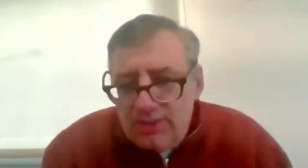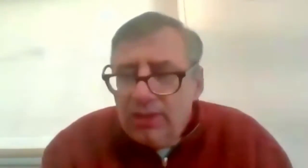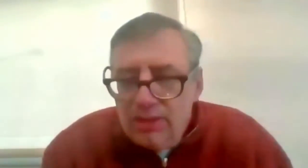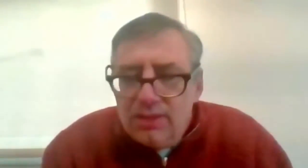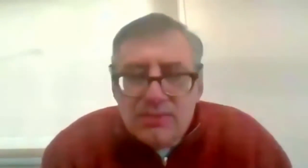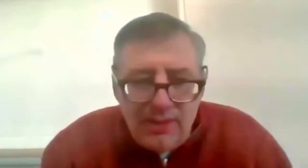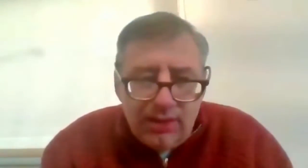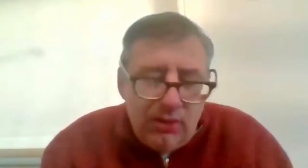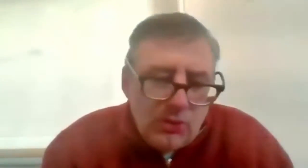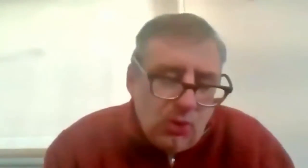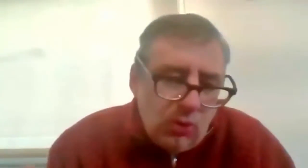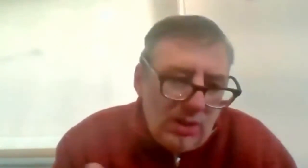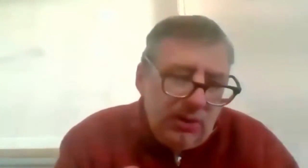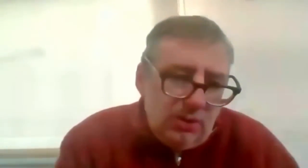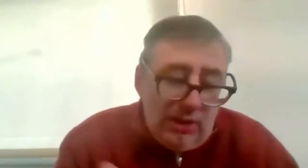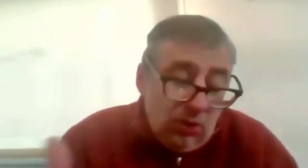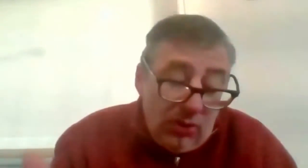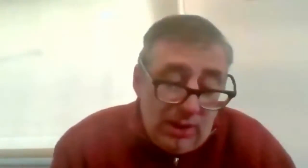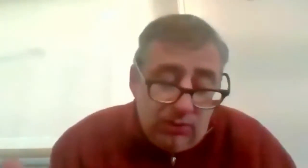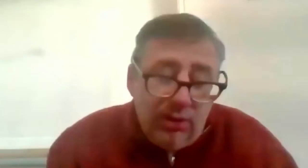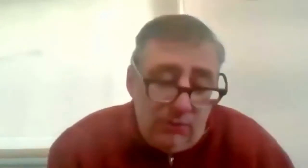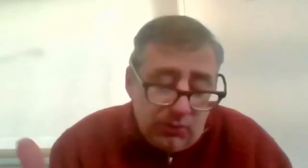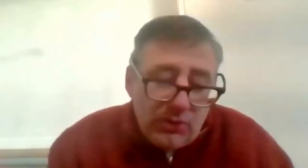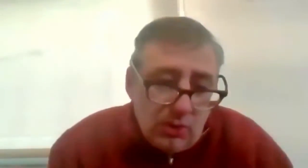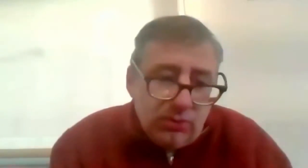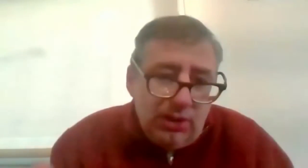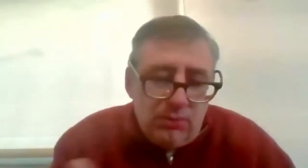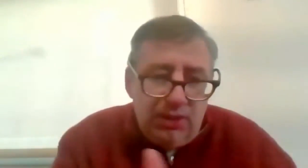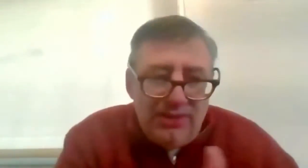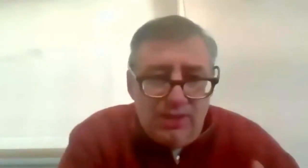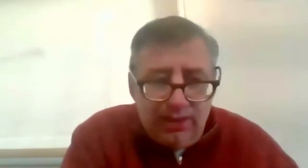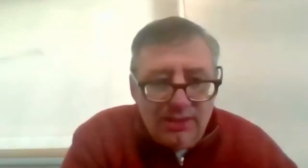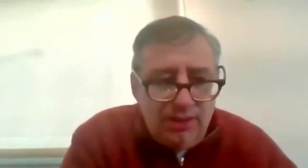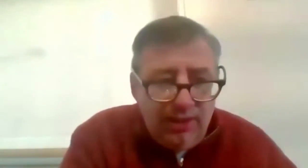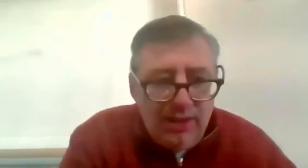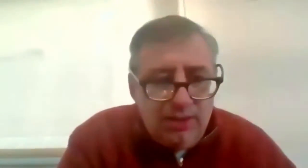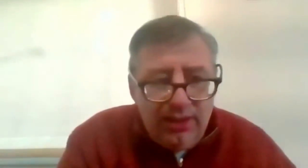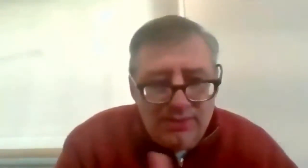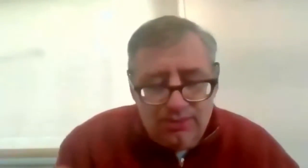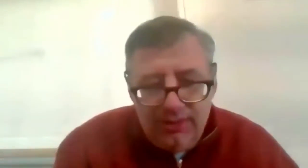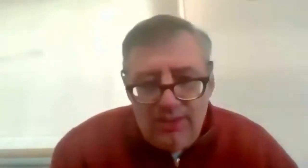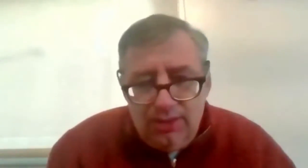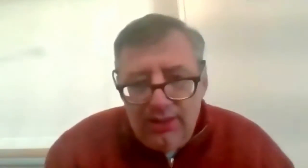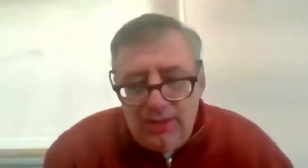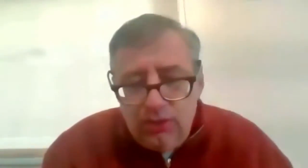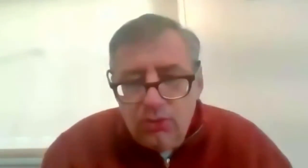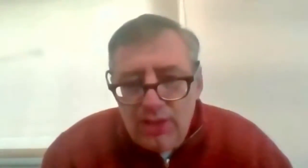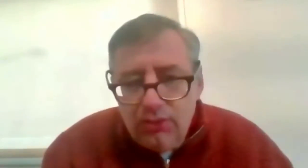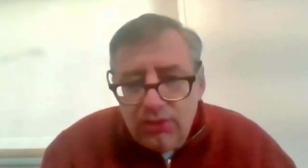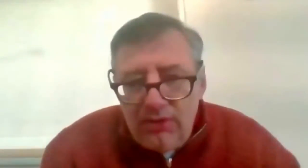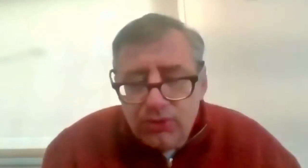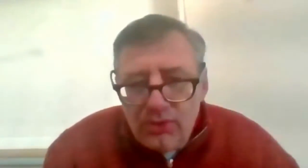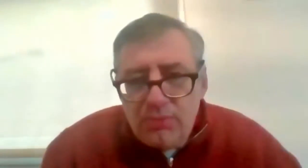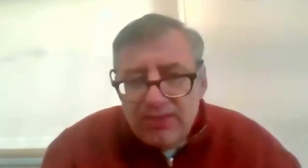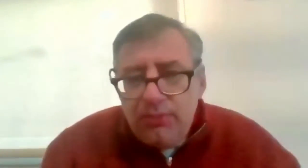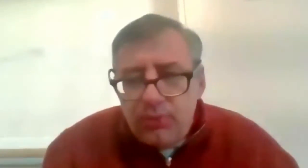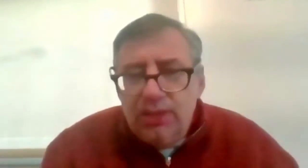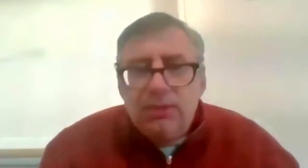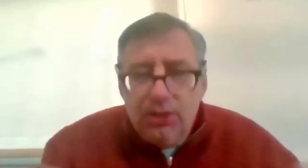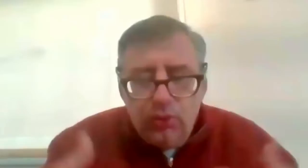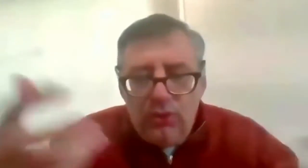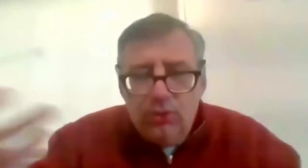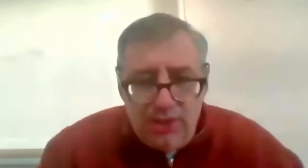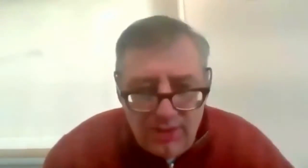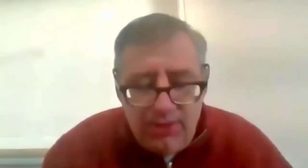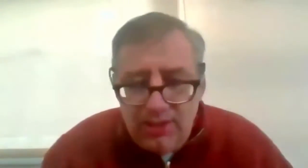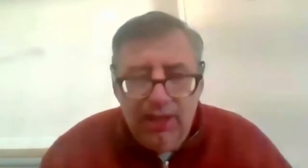fascism. They even said that the Argentinian eugenics